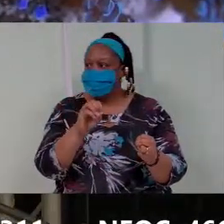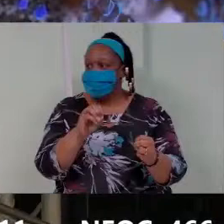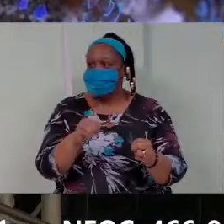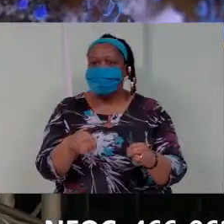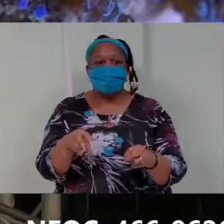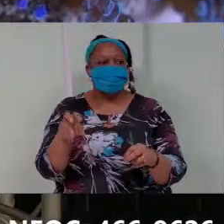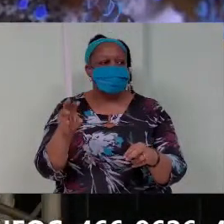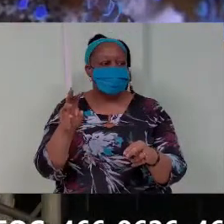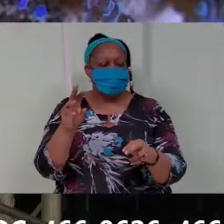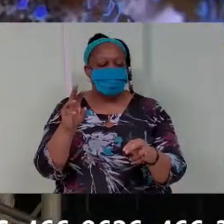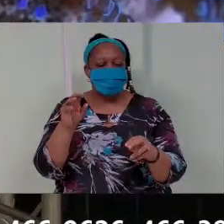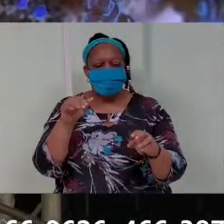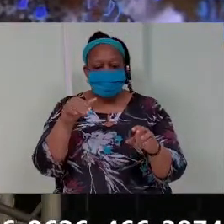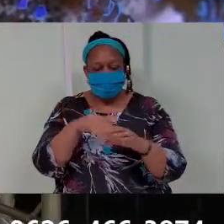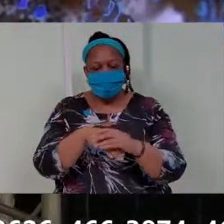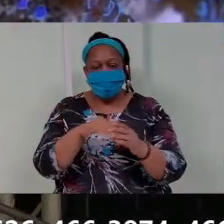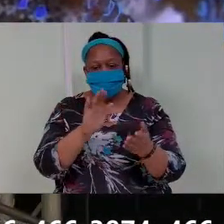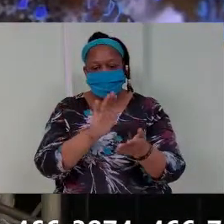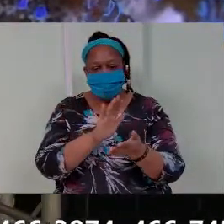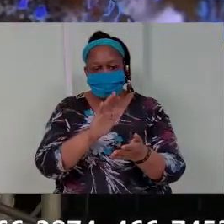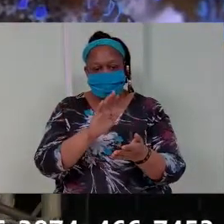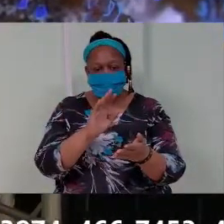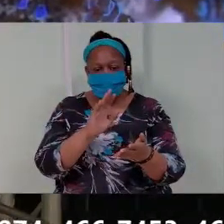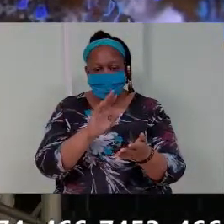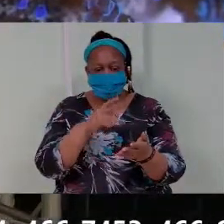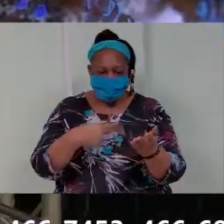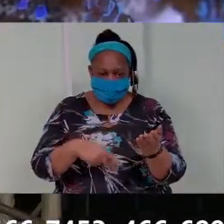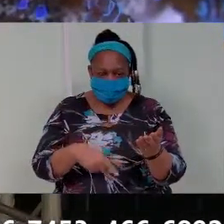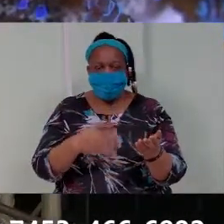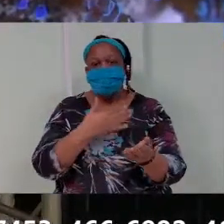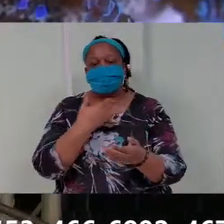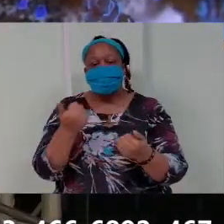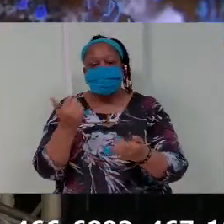day, but it's good that that is what is